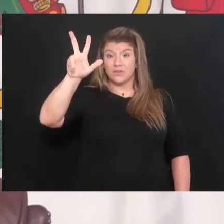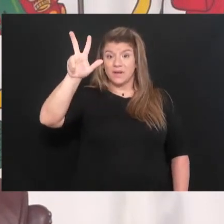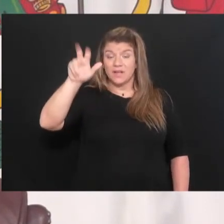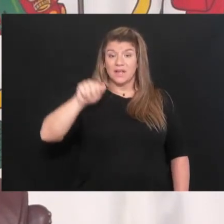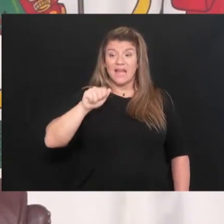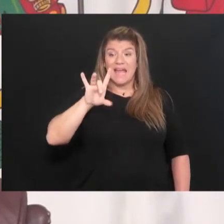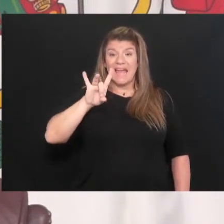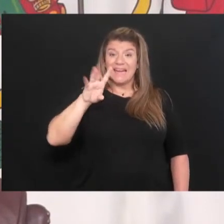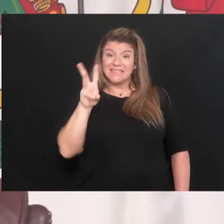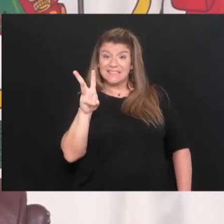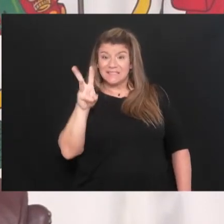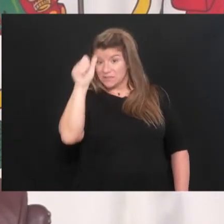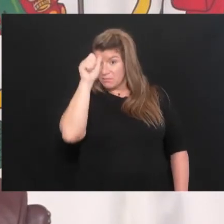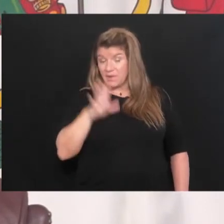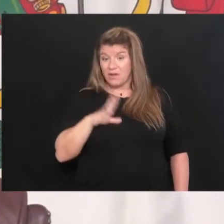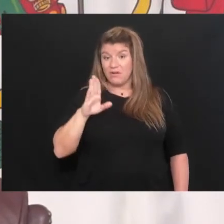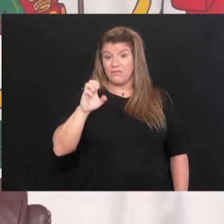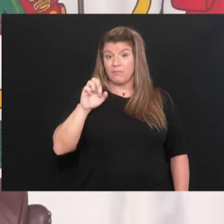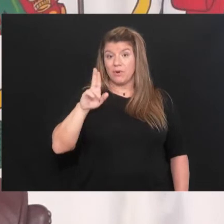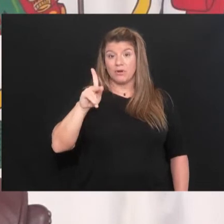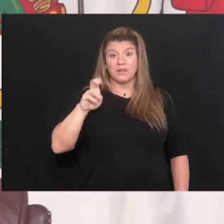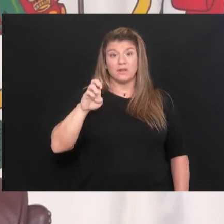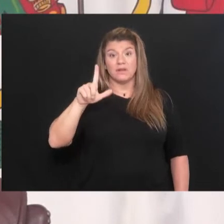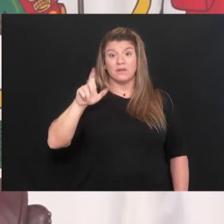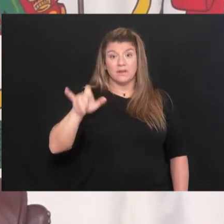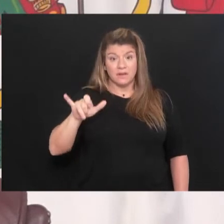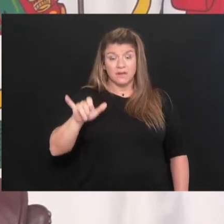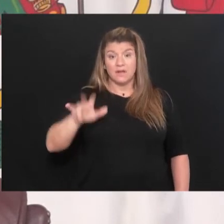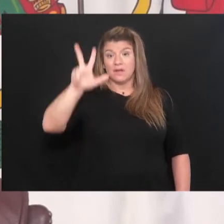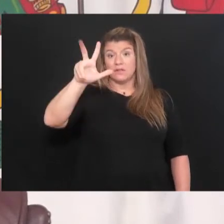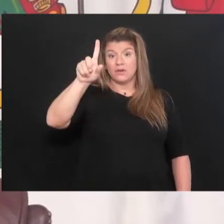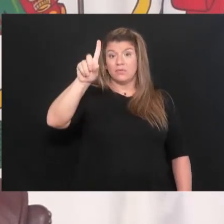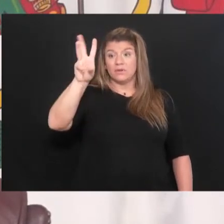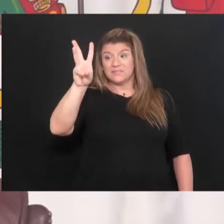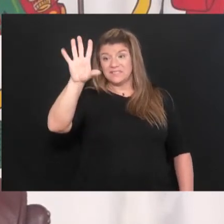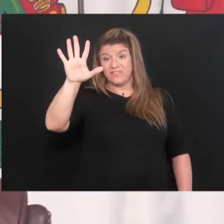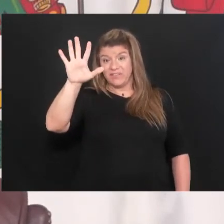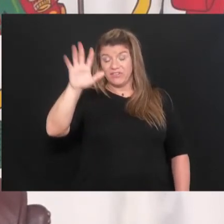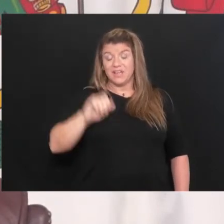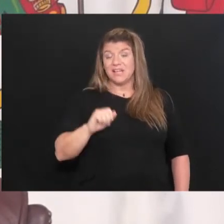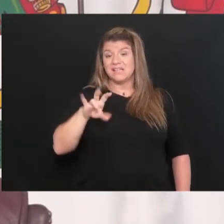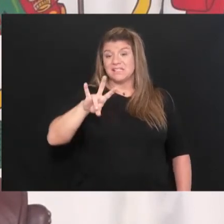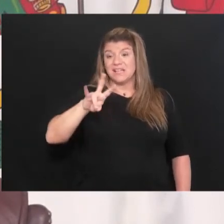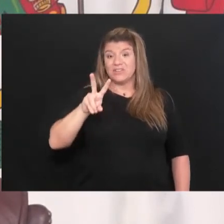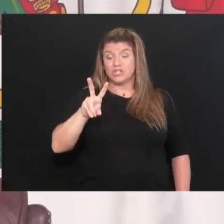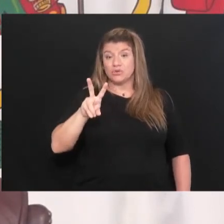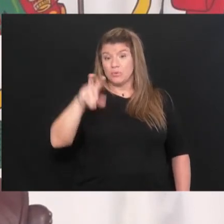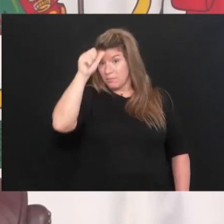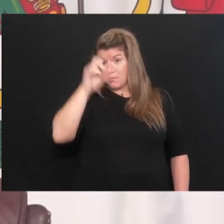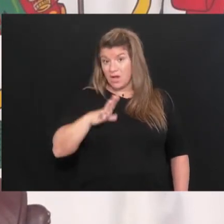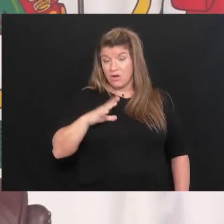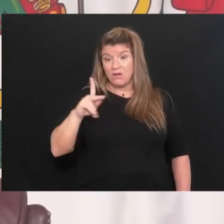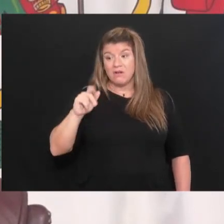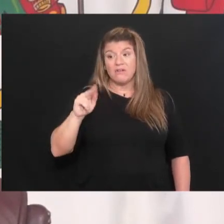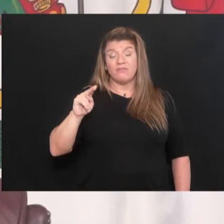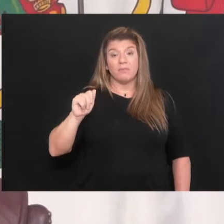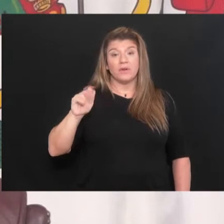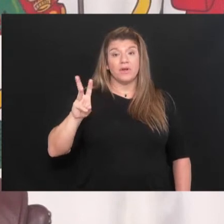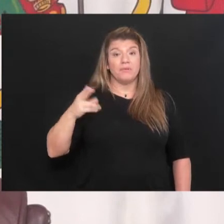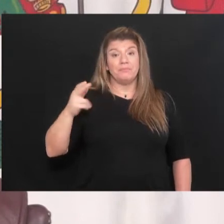is an 86-year-old male from Berkeley County. Our 3,165th death is a 72-year-old male from Kanawha